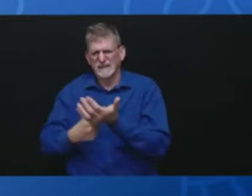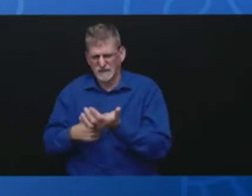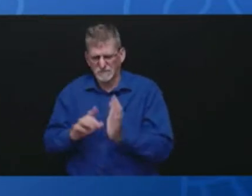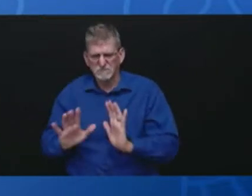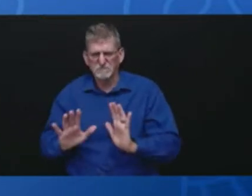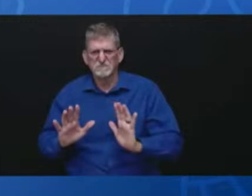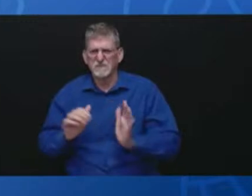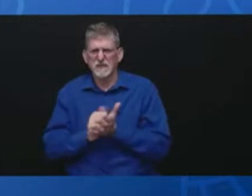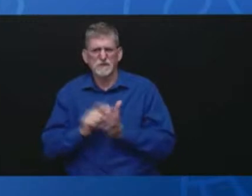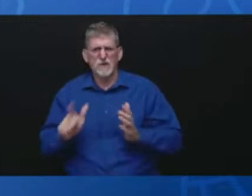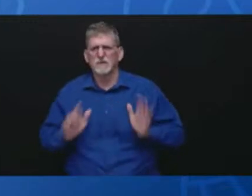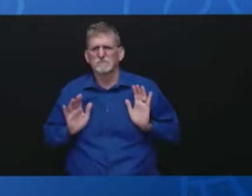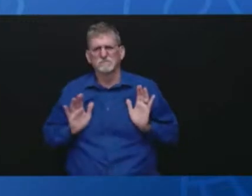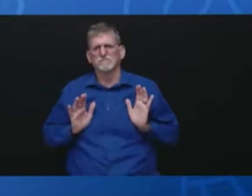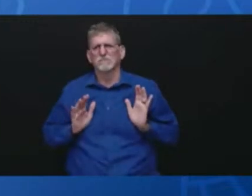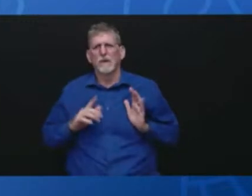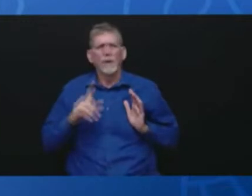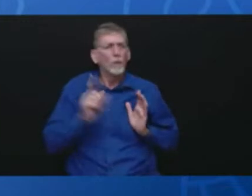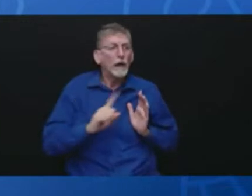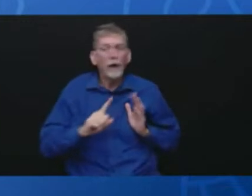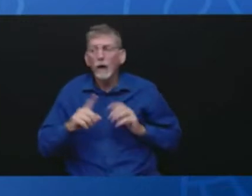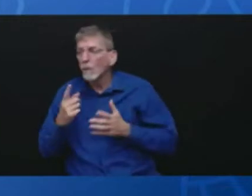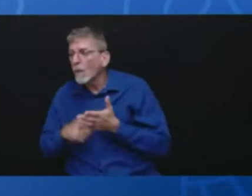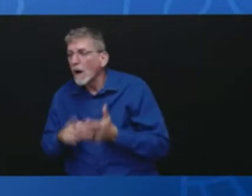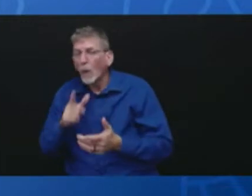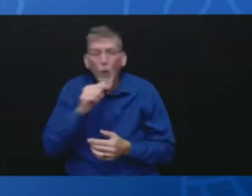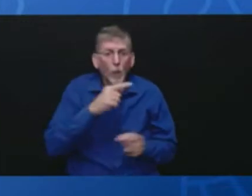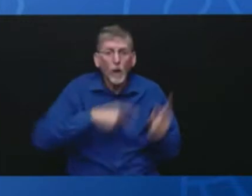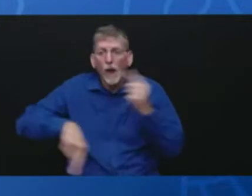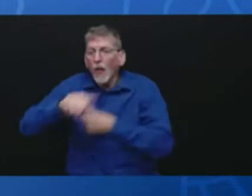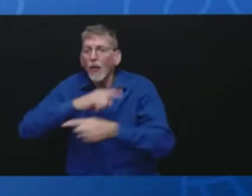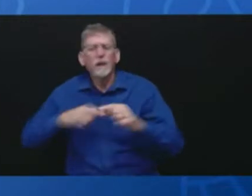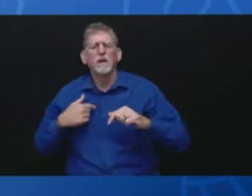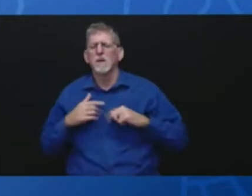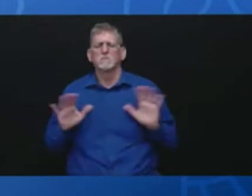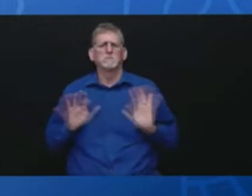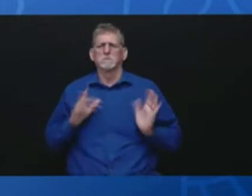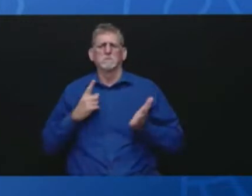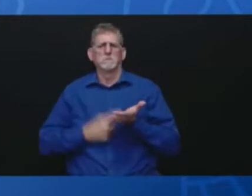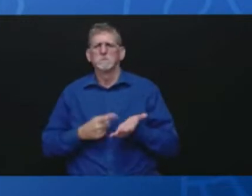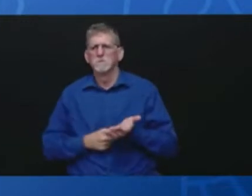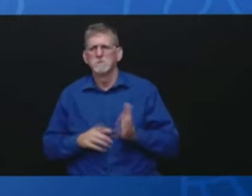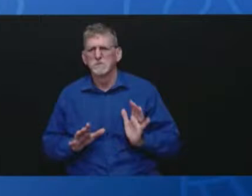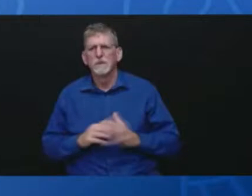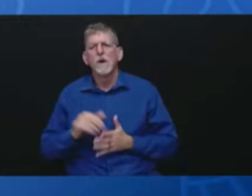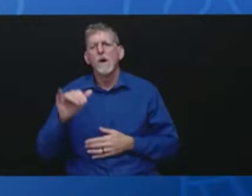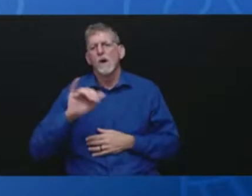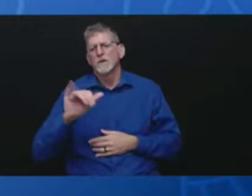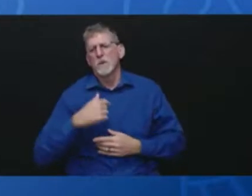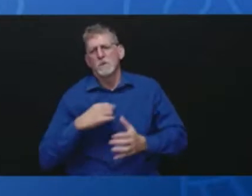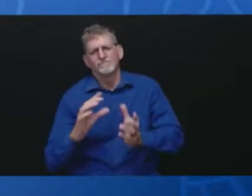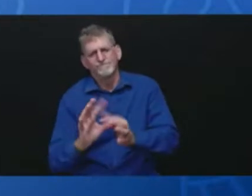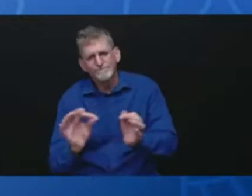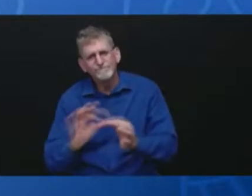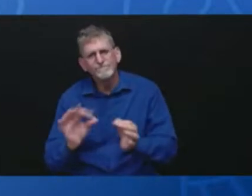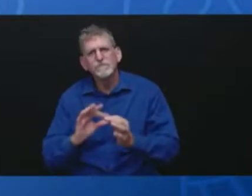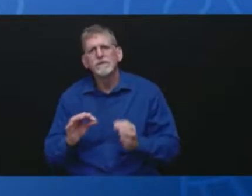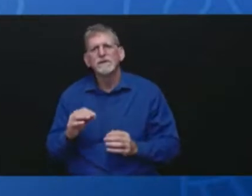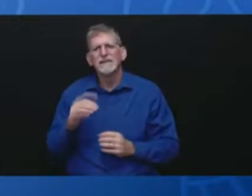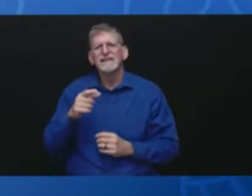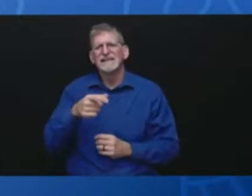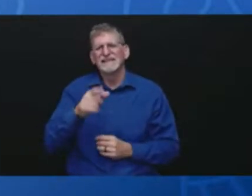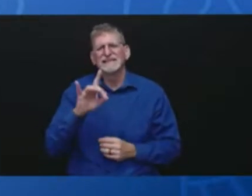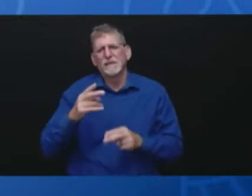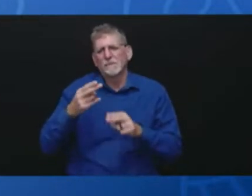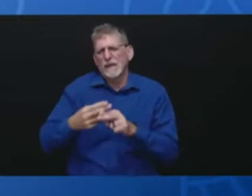and where it is. It's secure. I will also mention something I'd mentioned to you actually earlier, which is